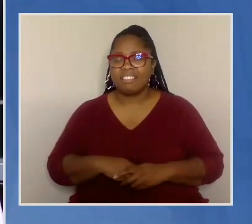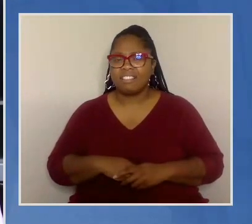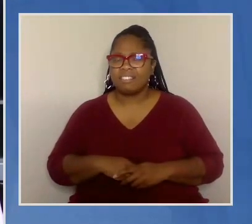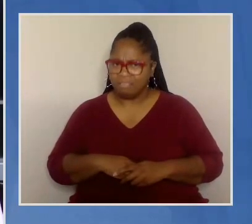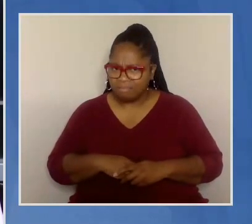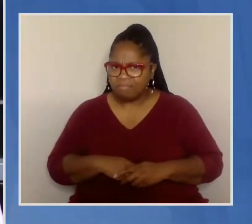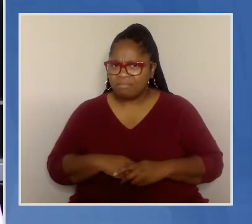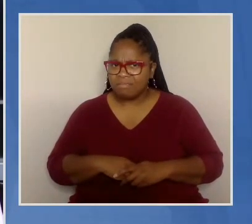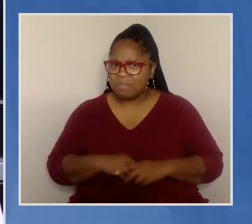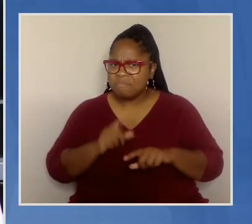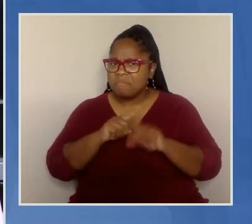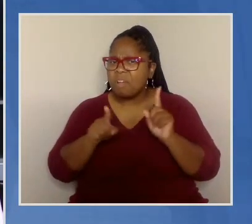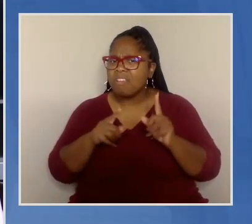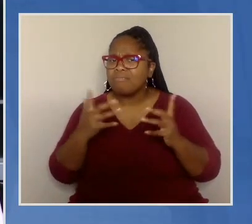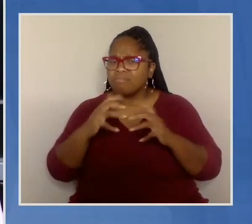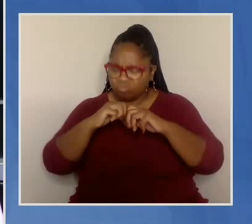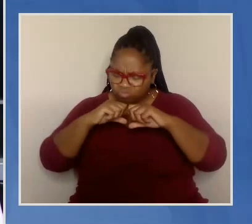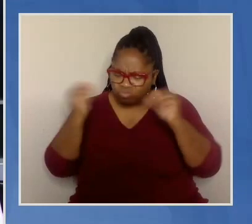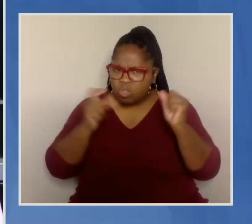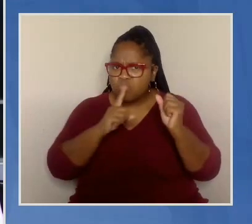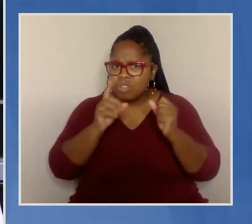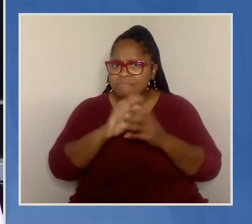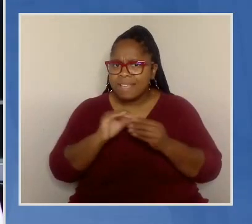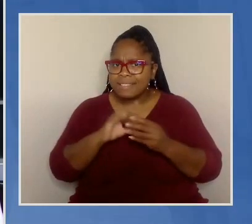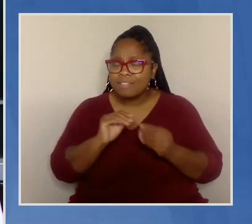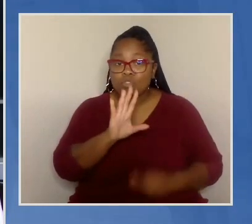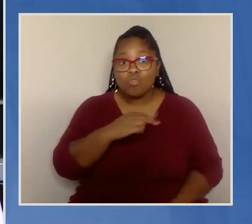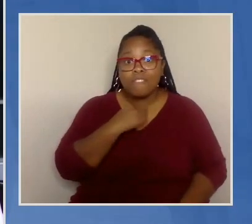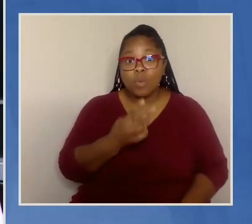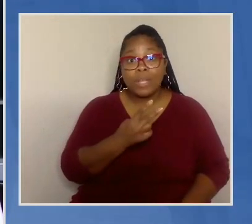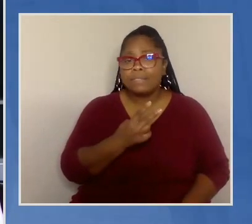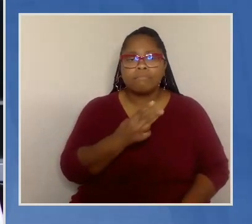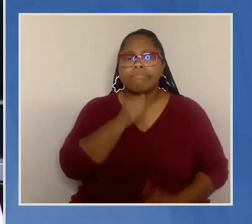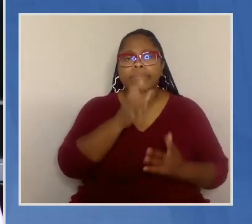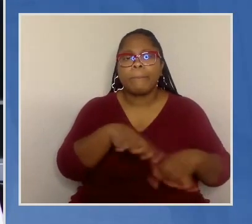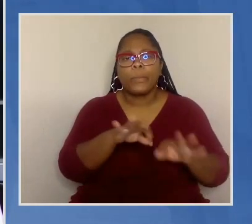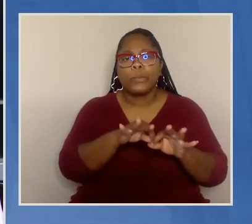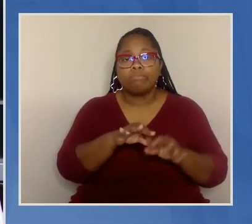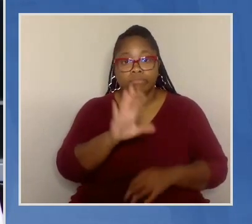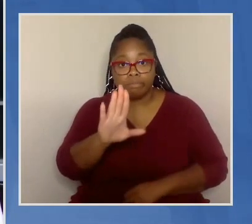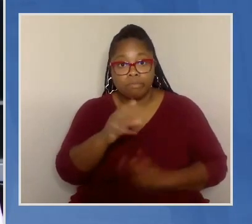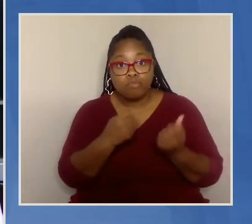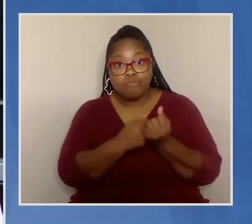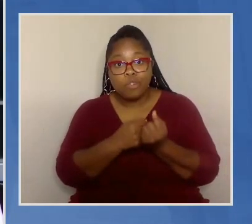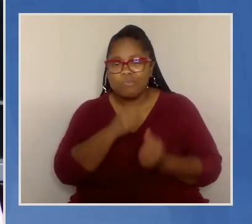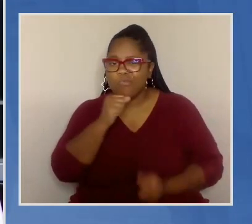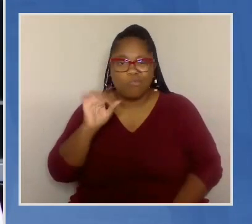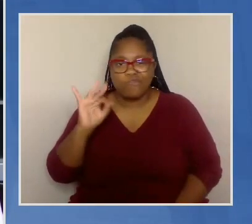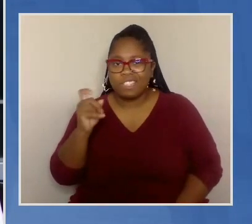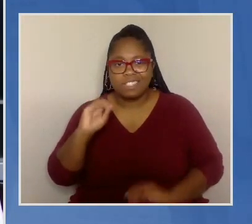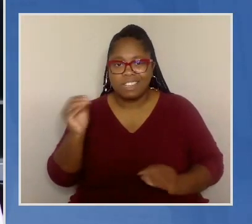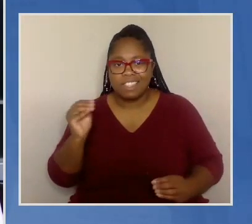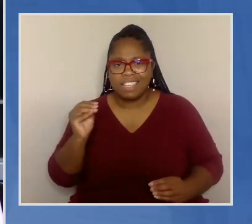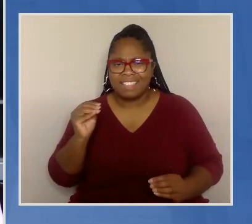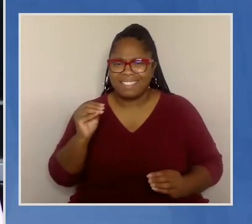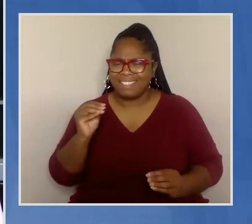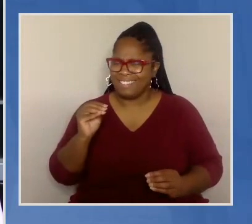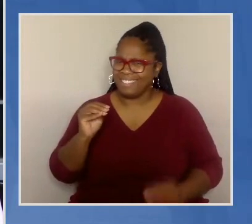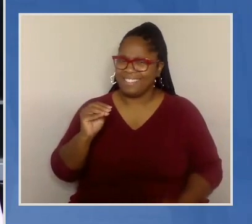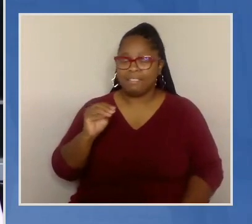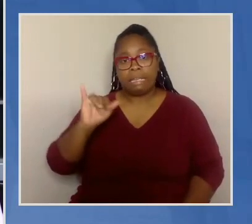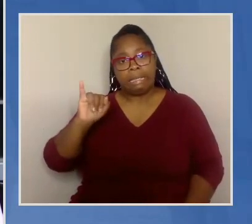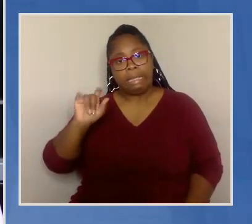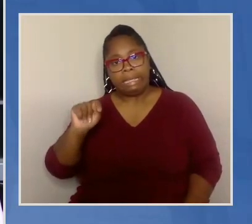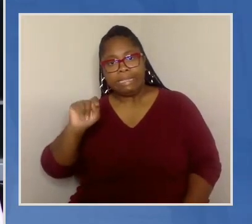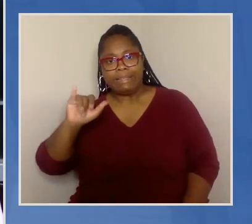that is another message. Your voice can't fix it. Your voice won't matter. How about this one? It